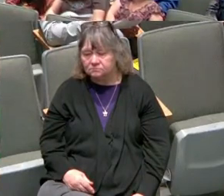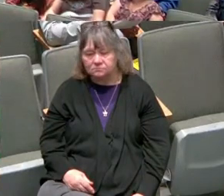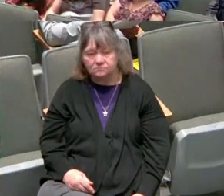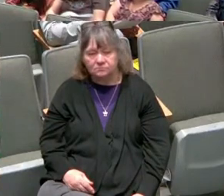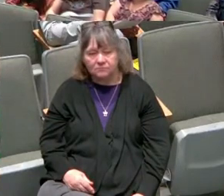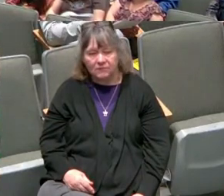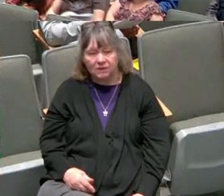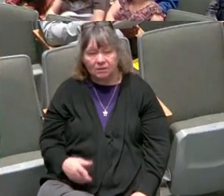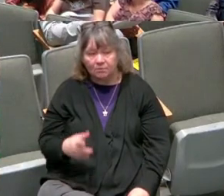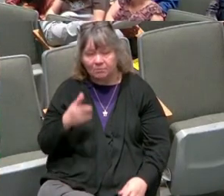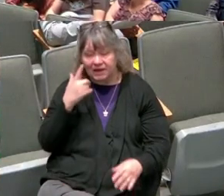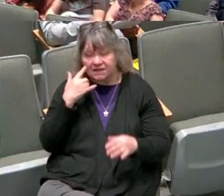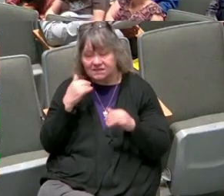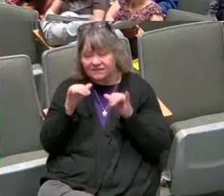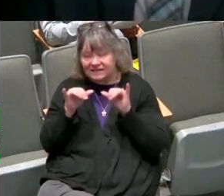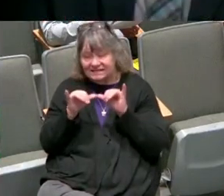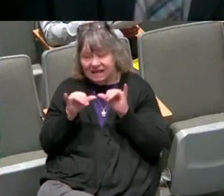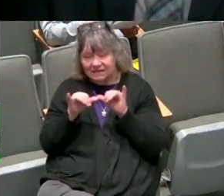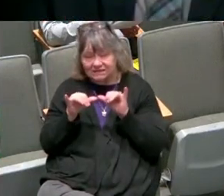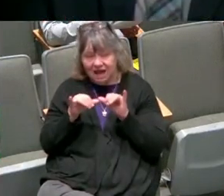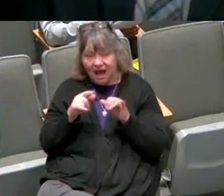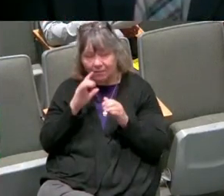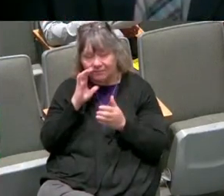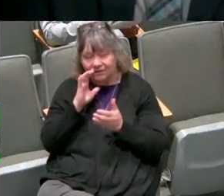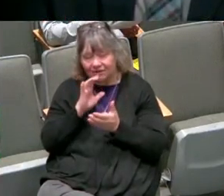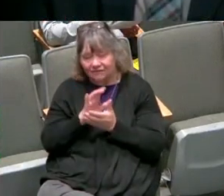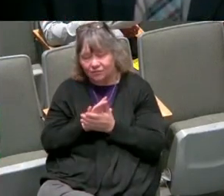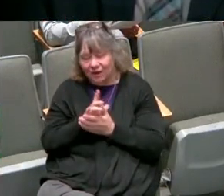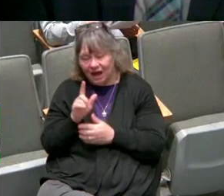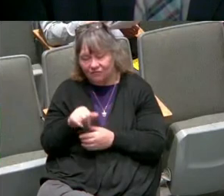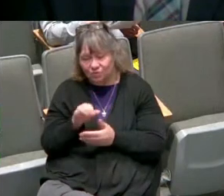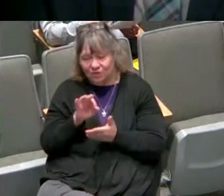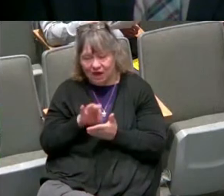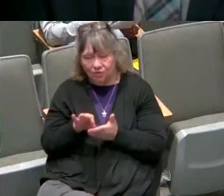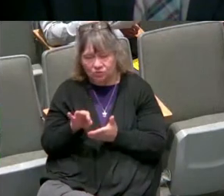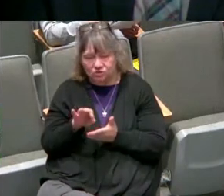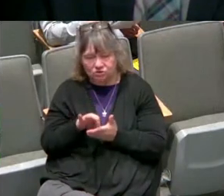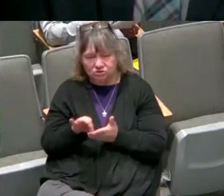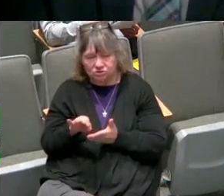given the size of this I believe we're gonna need to count